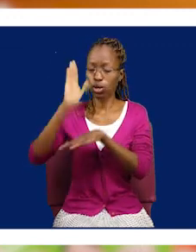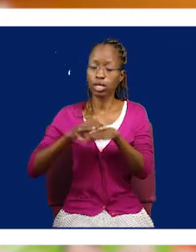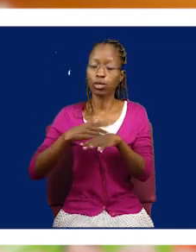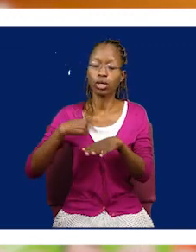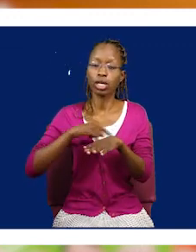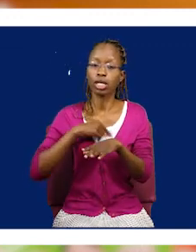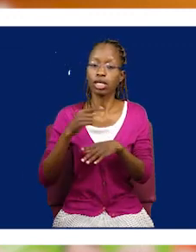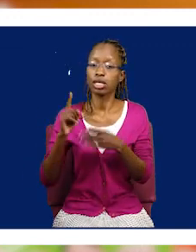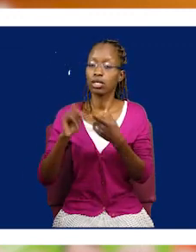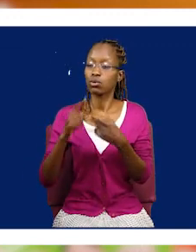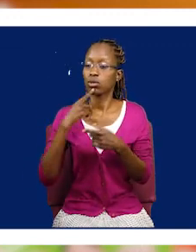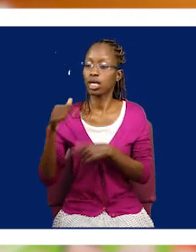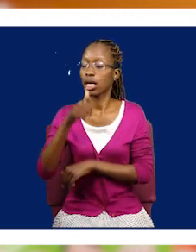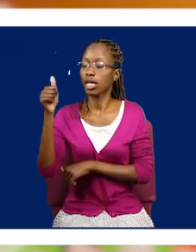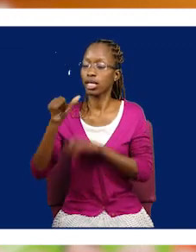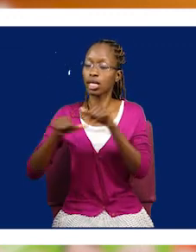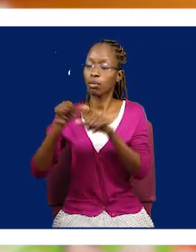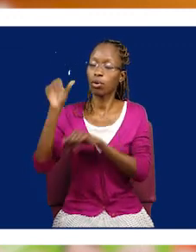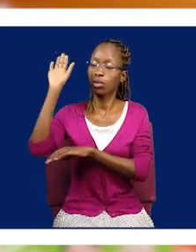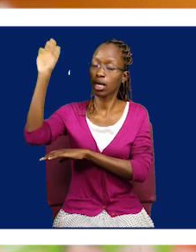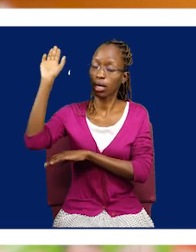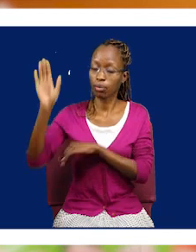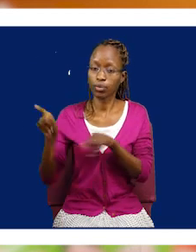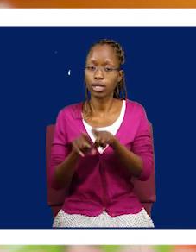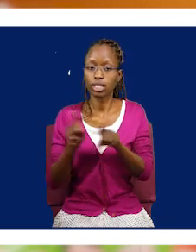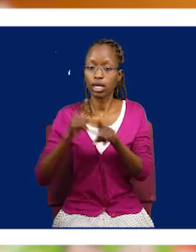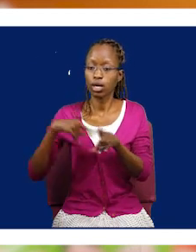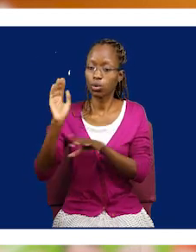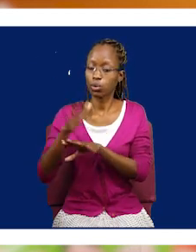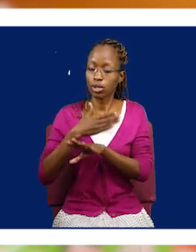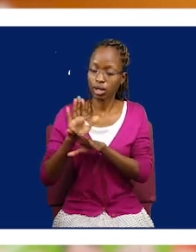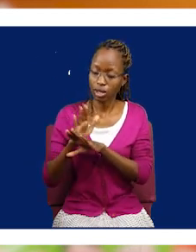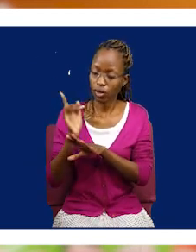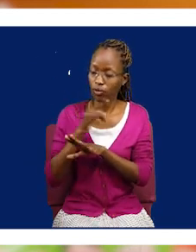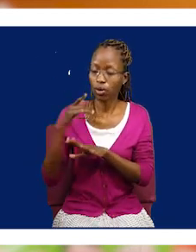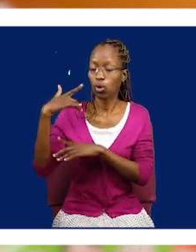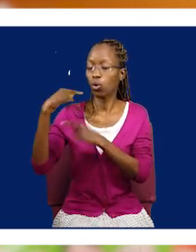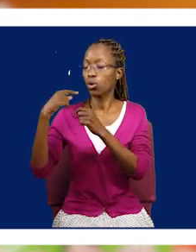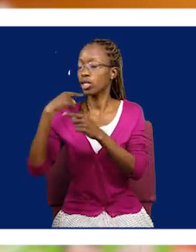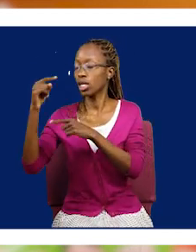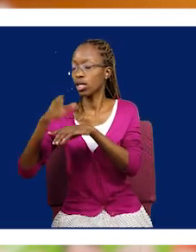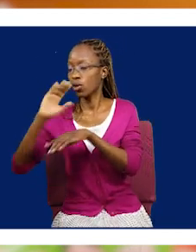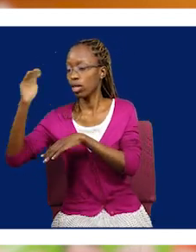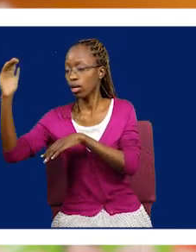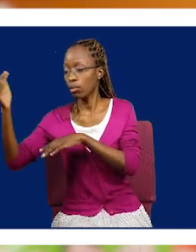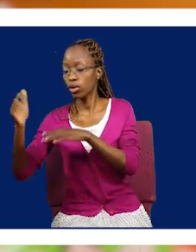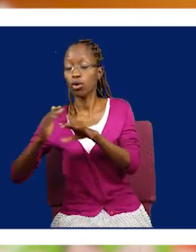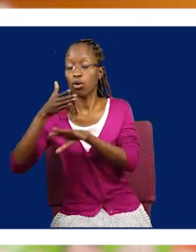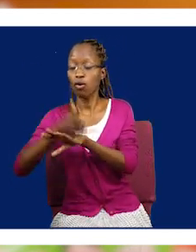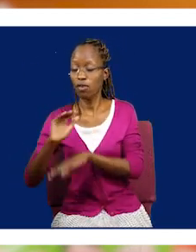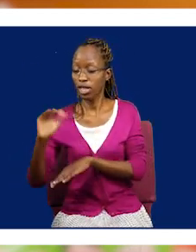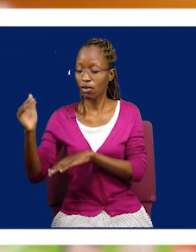us to tell others about God. And we sang the song, Go Tell It on the Mountain, Over